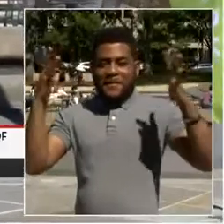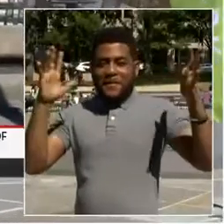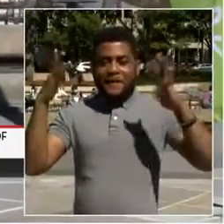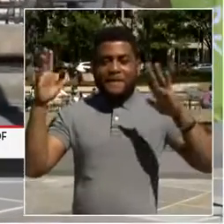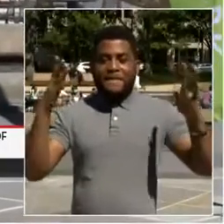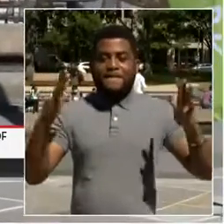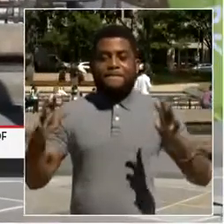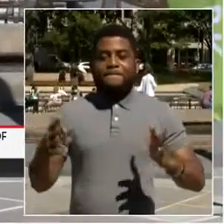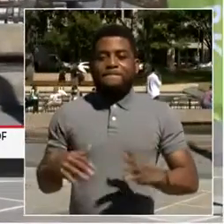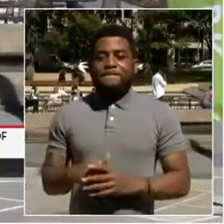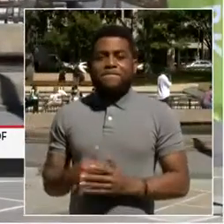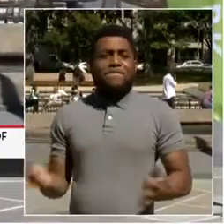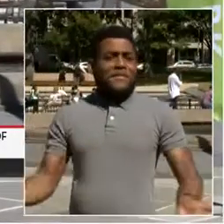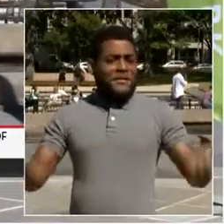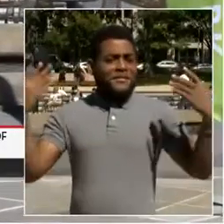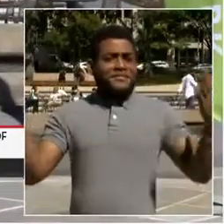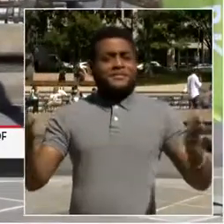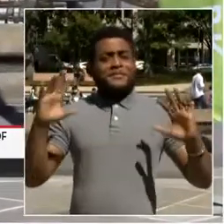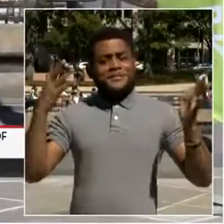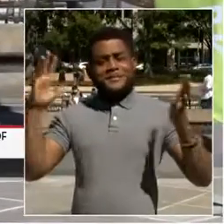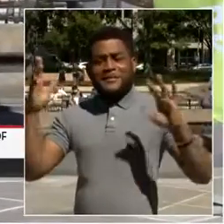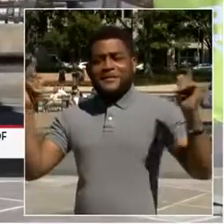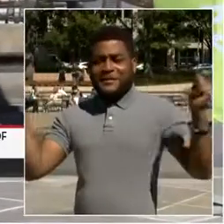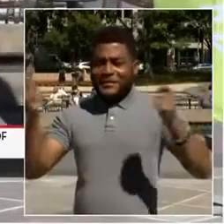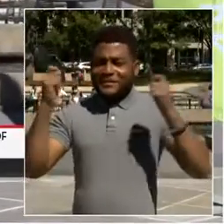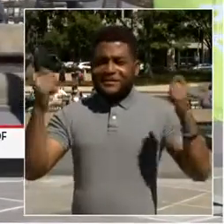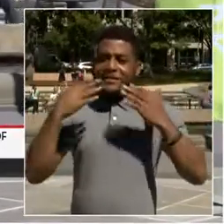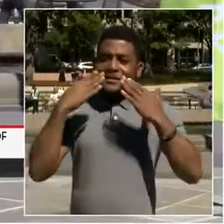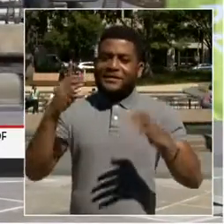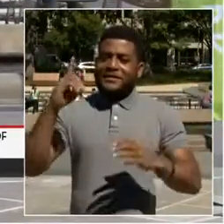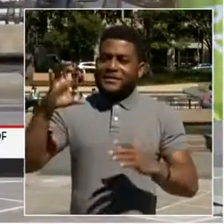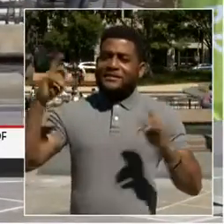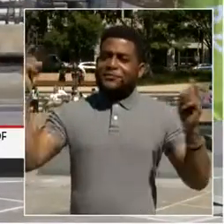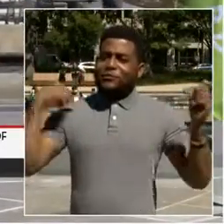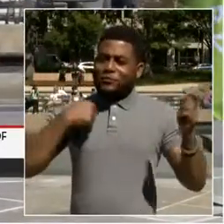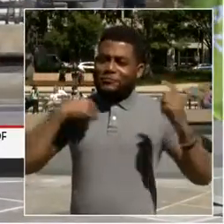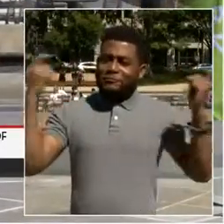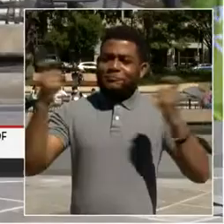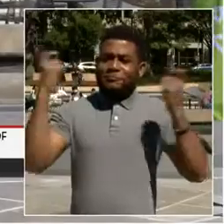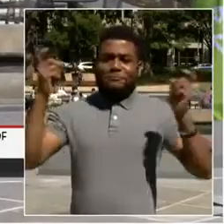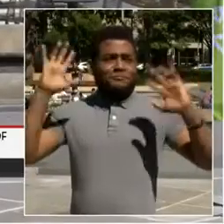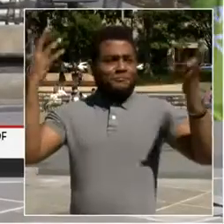Let's give Neil and the Downtown BID a big round of applause.